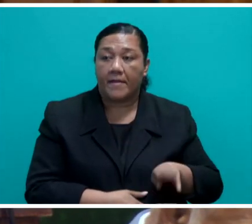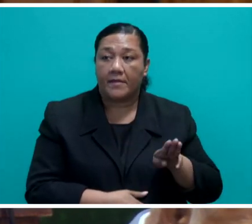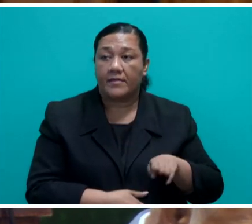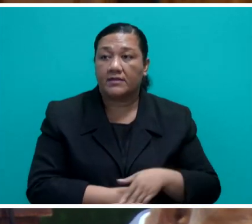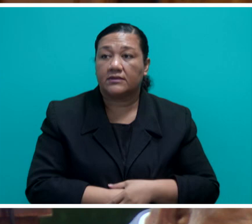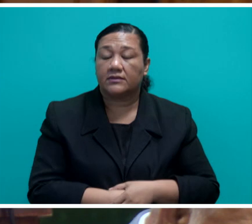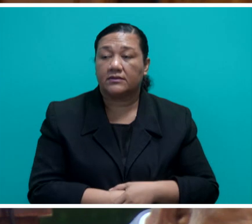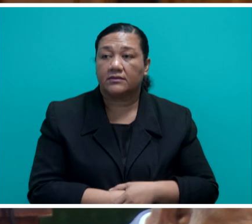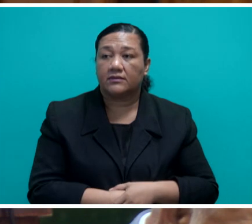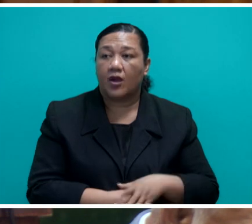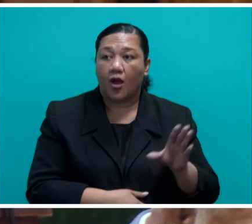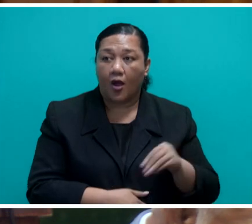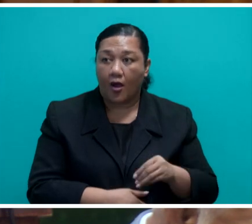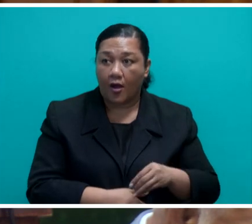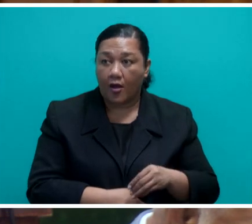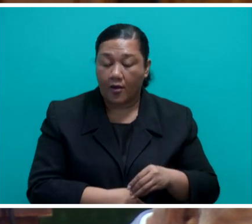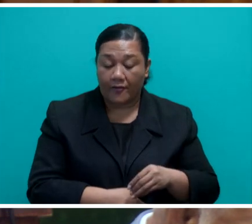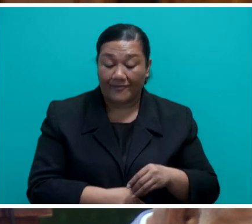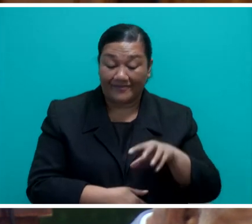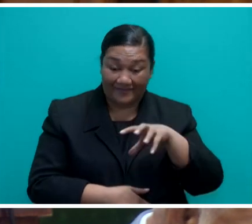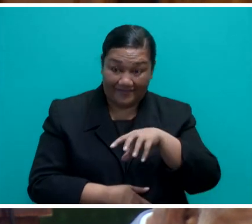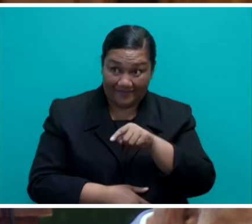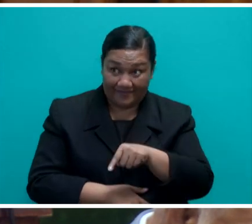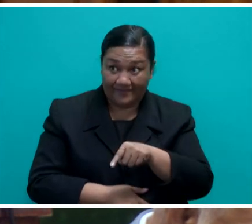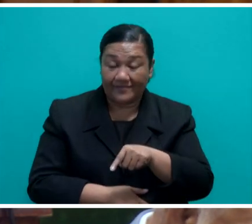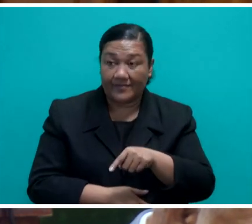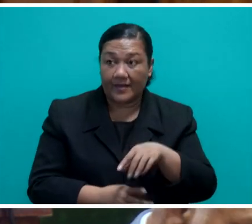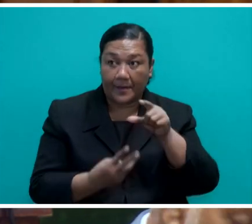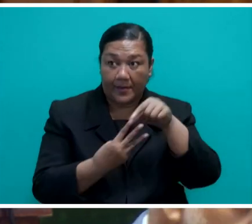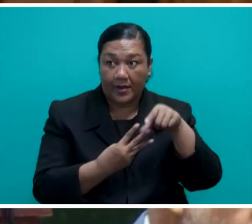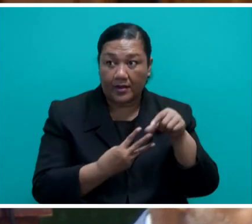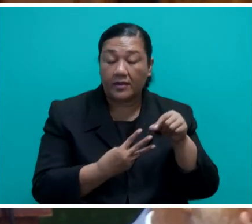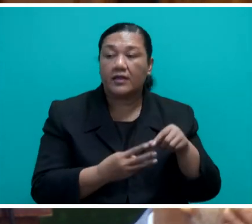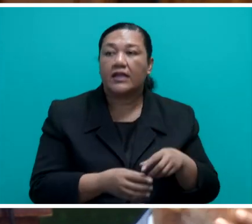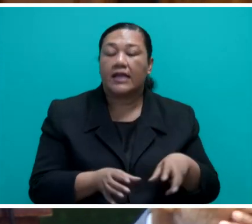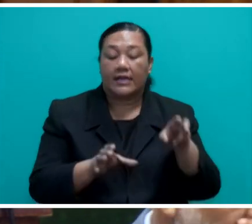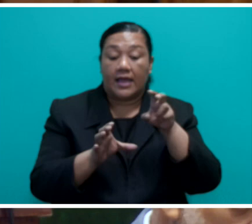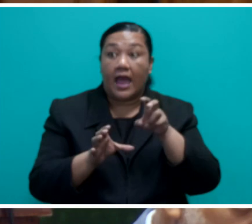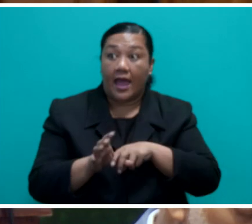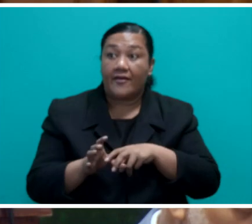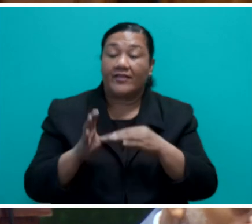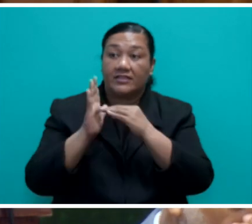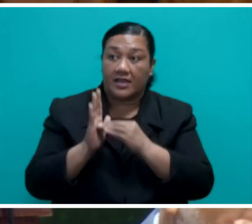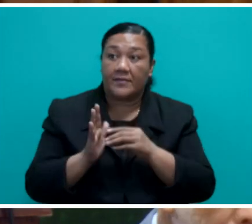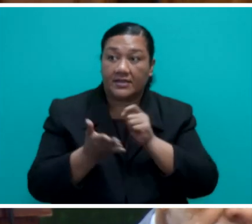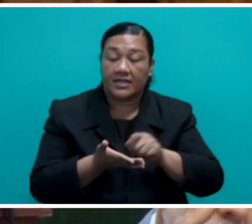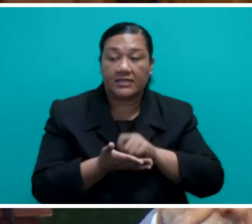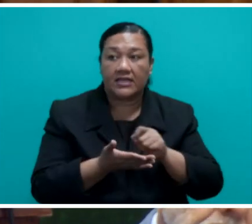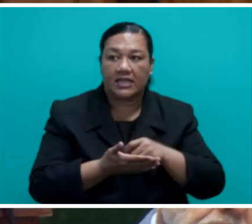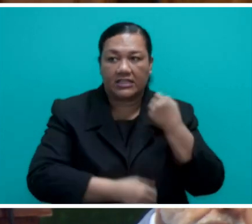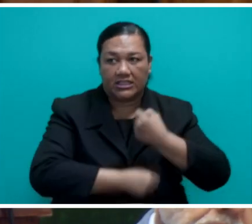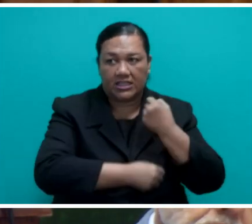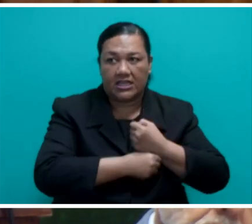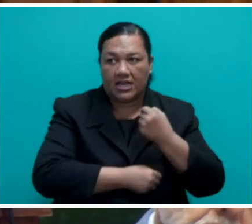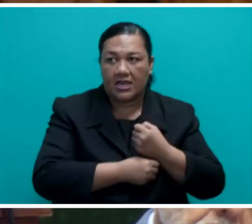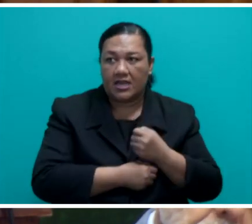of the Drainage Board have been appointed, and each board will comprise of a chairman, a secretary, and an engineer